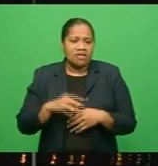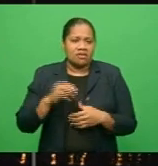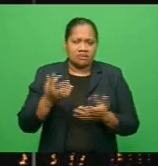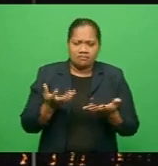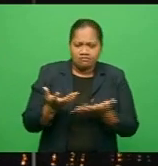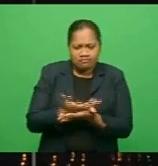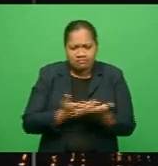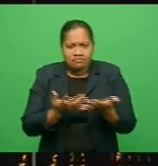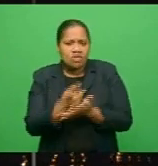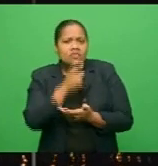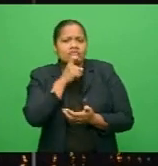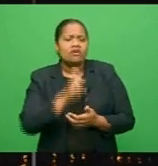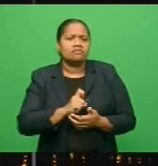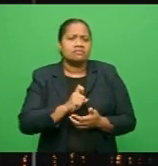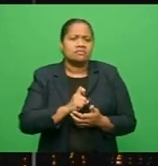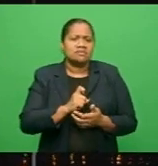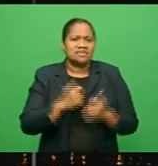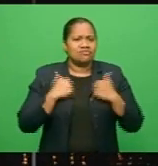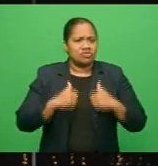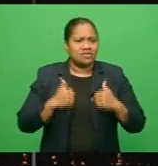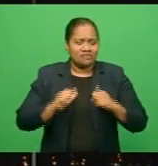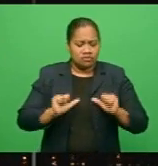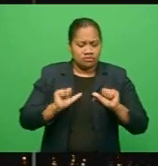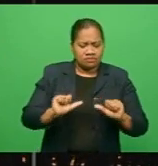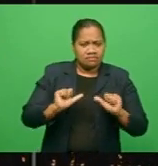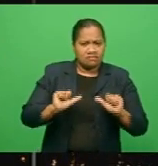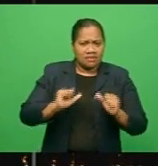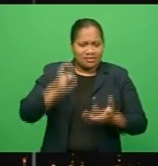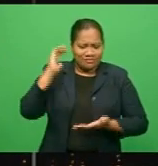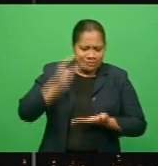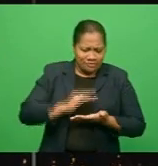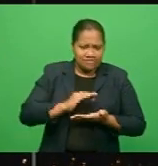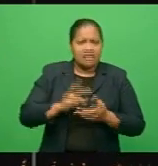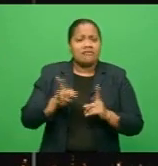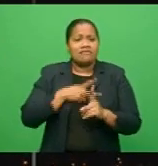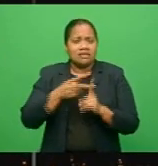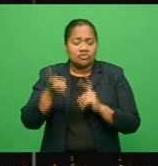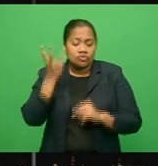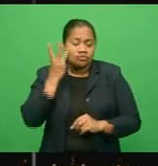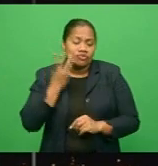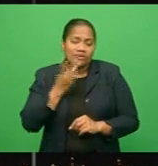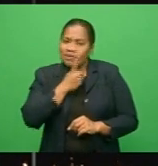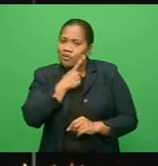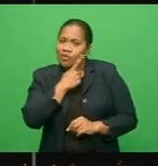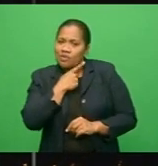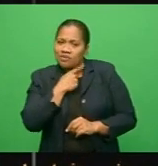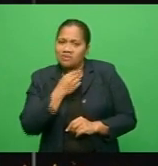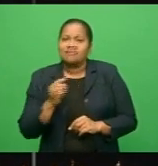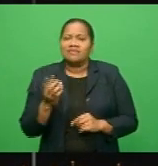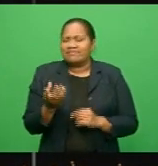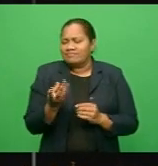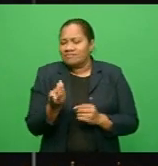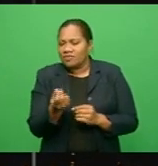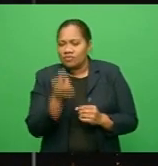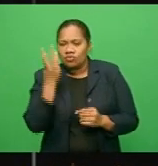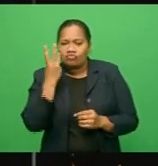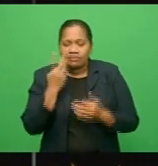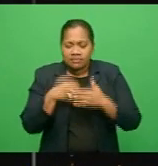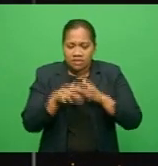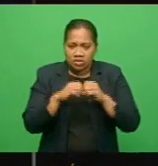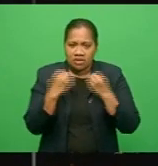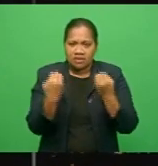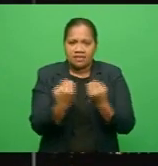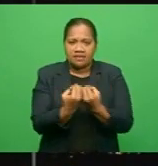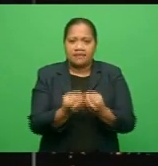promising practices for preventing and eliminating violence against women and girls by various feminist organisations. Chasaina